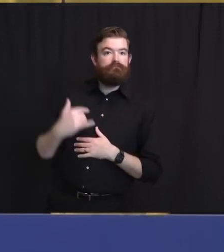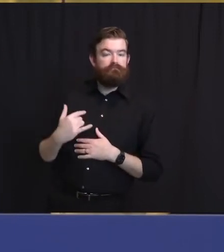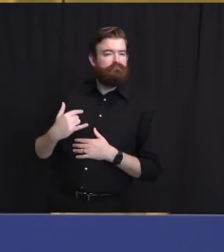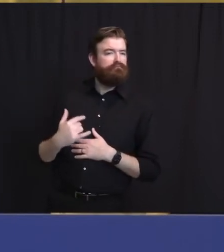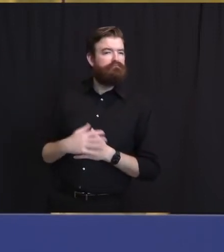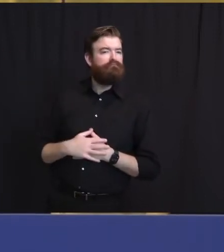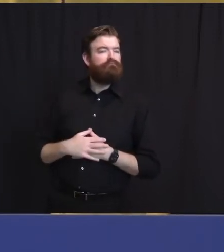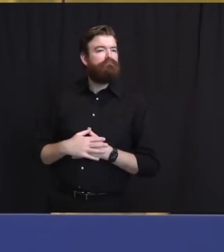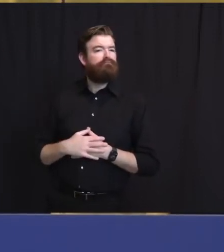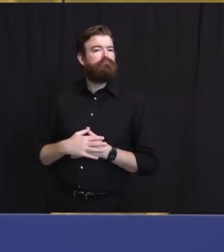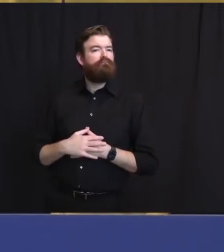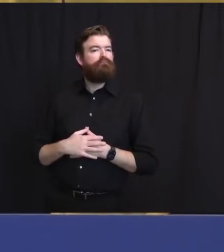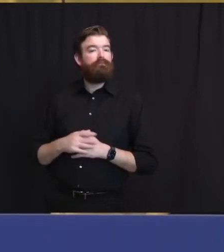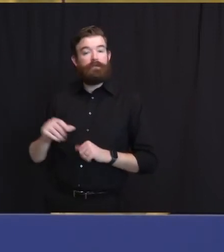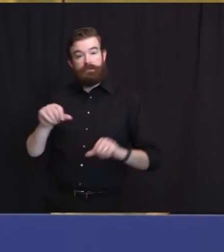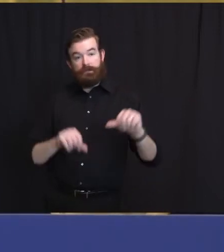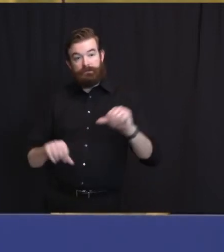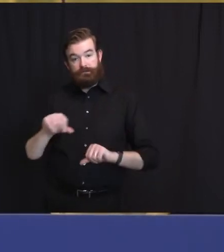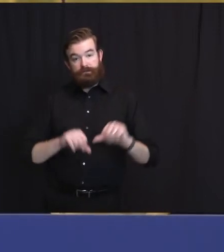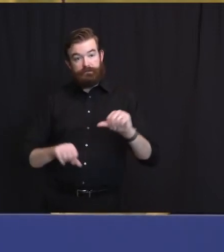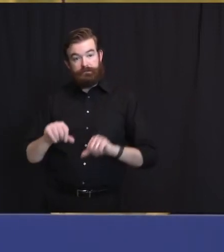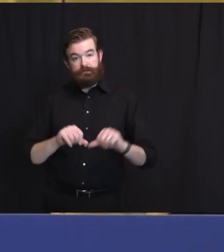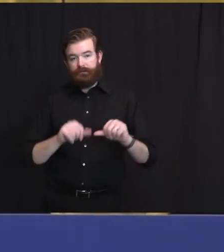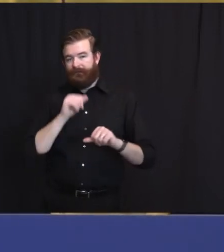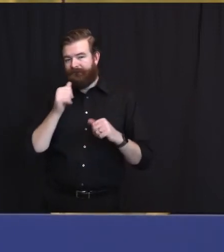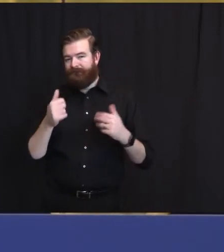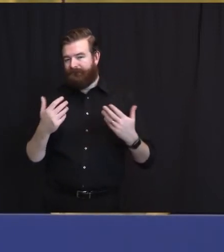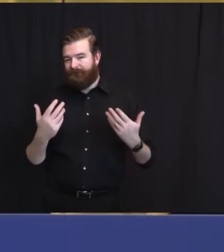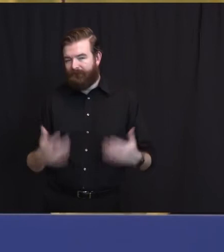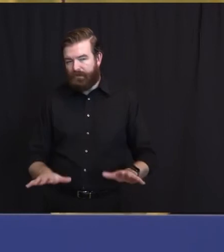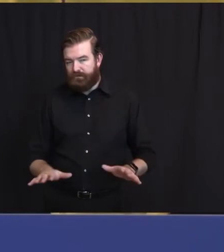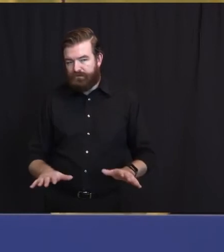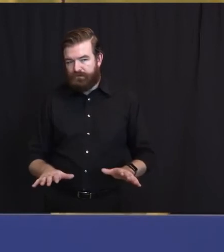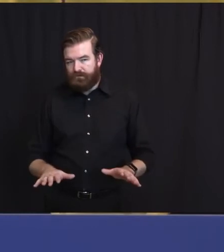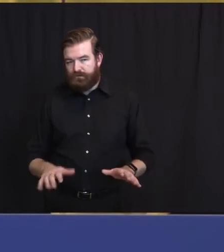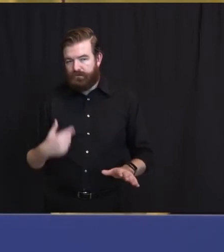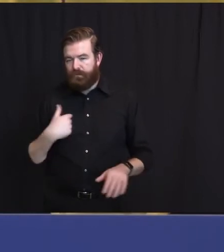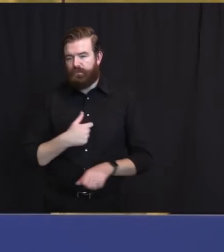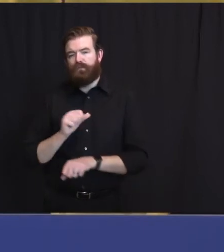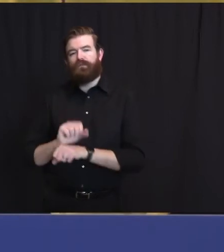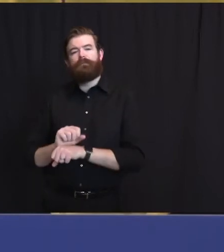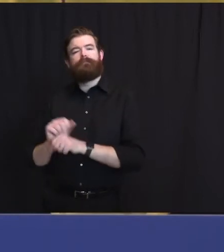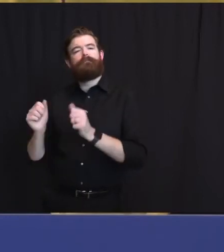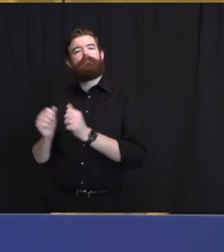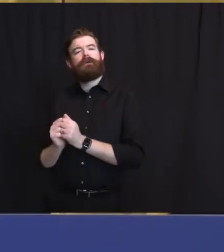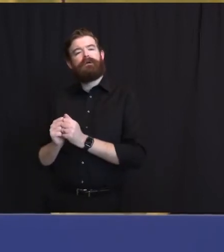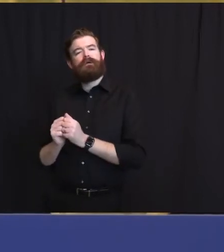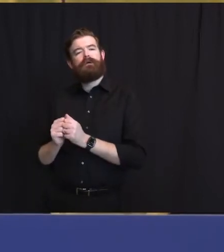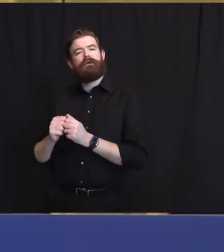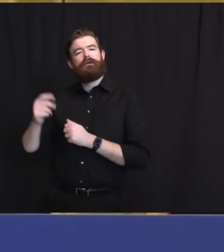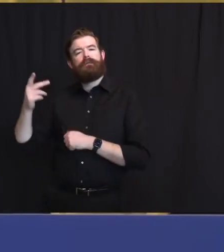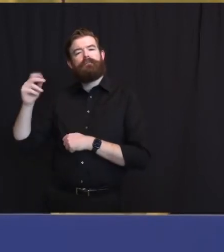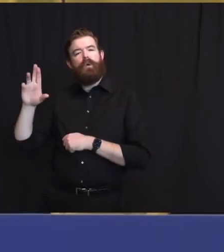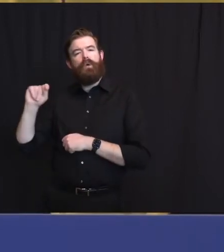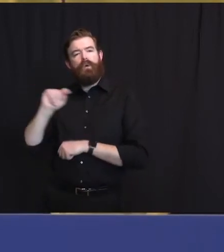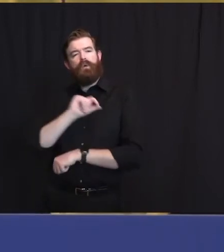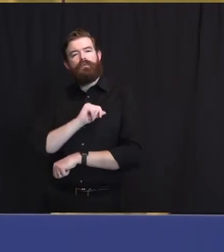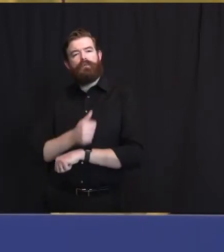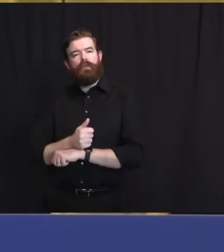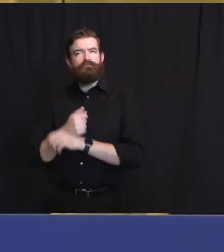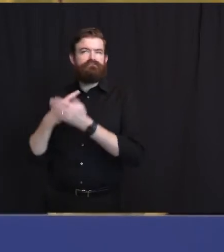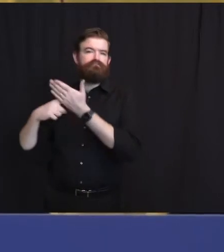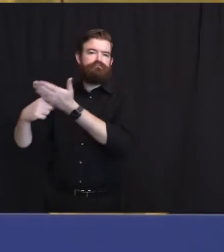to be determined, unless Tina and Judy say otherwise. And we're working with the Port Authority and our partners in the region as we speak.